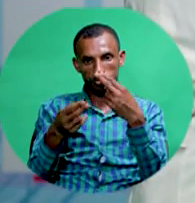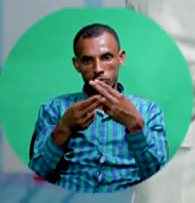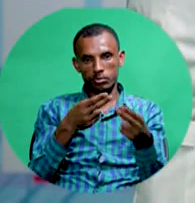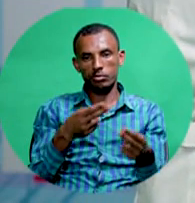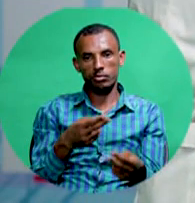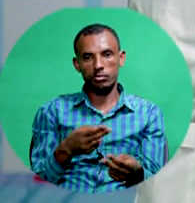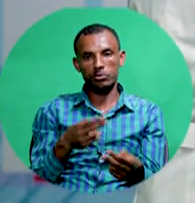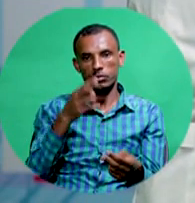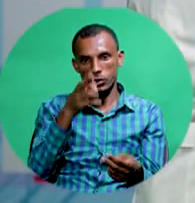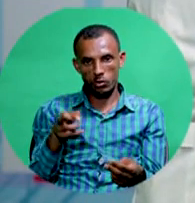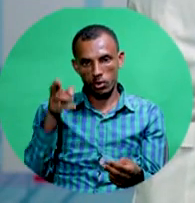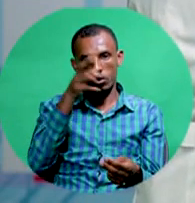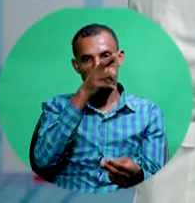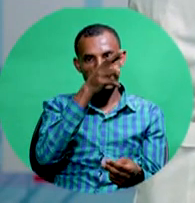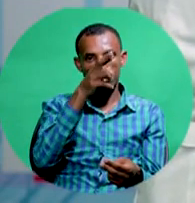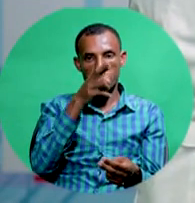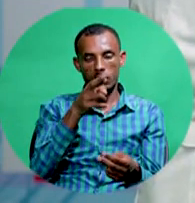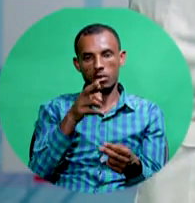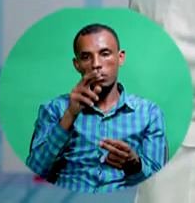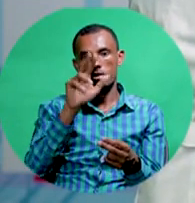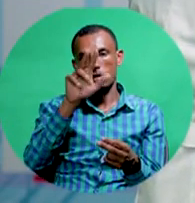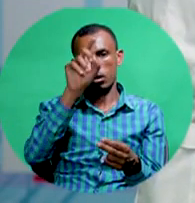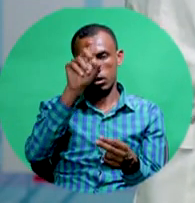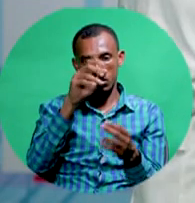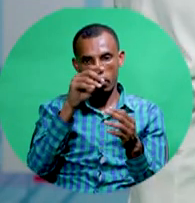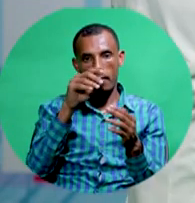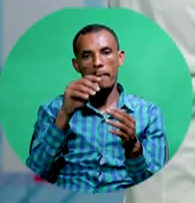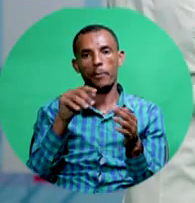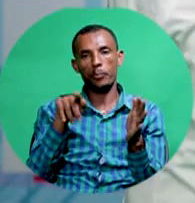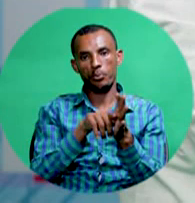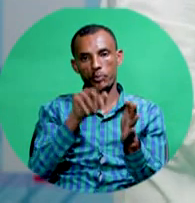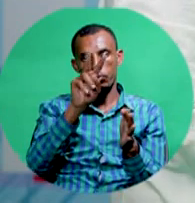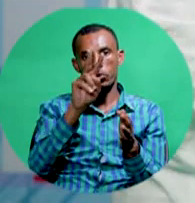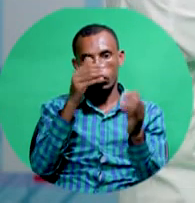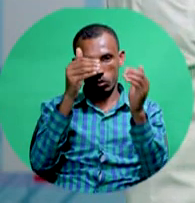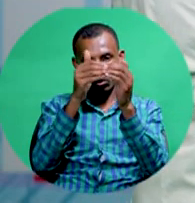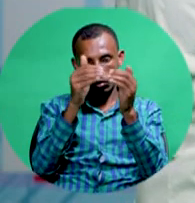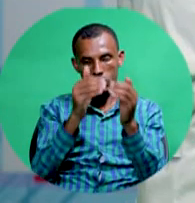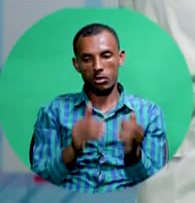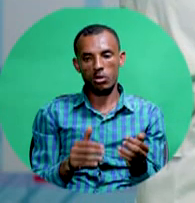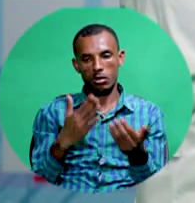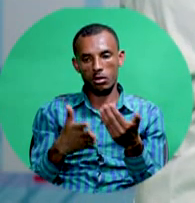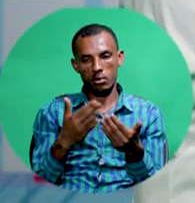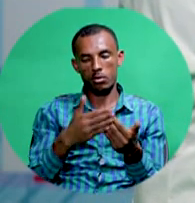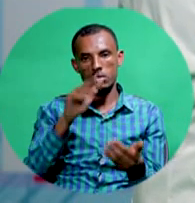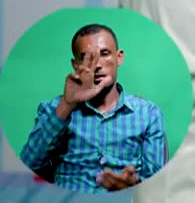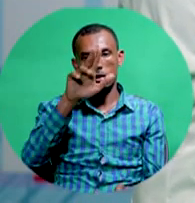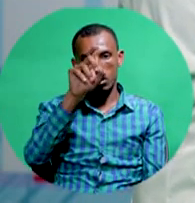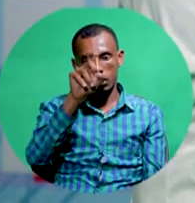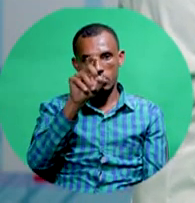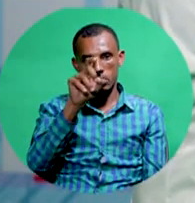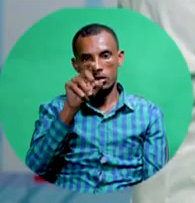times the square root of 3x minus 2, this is equal to simply